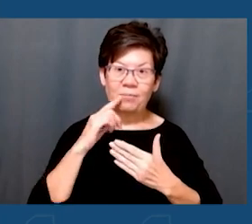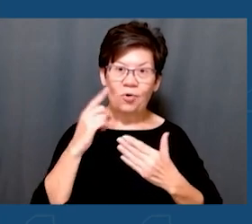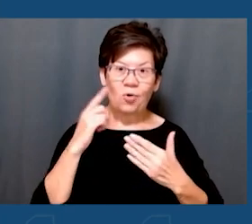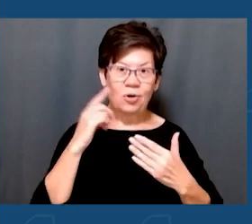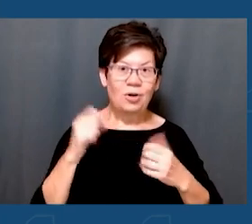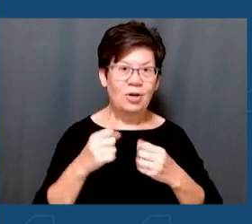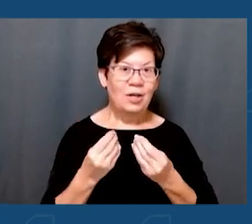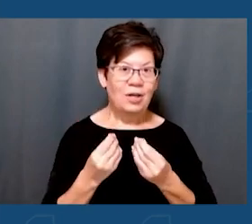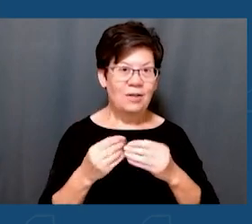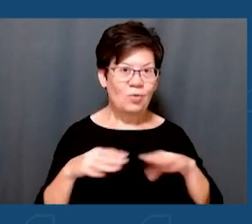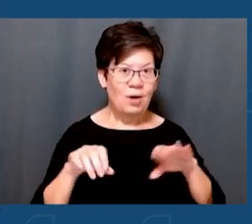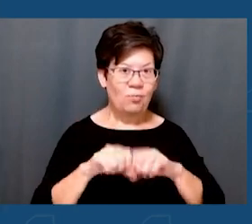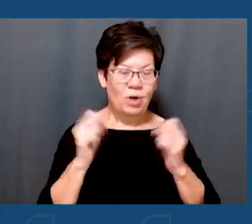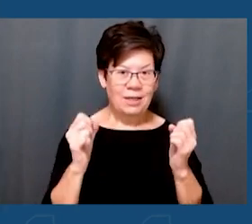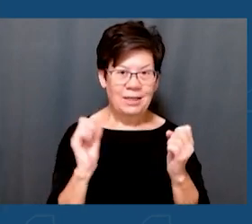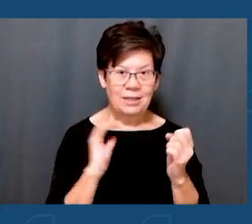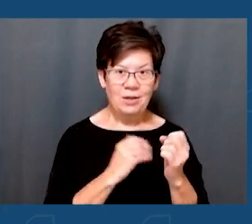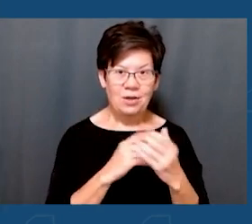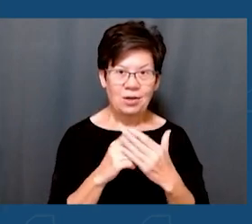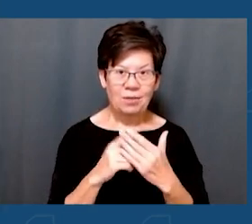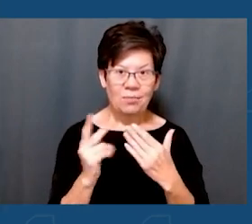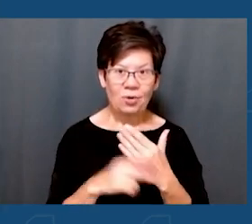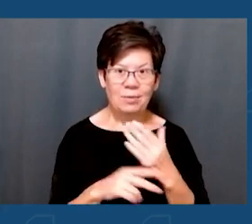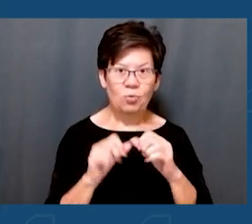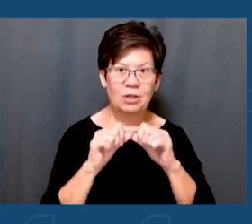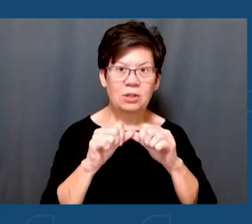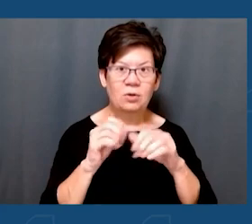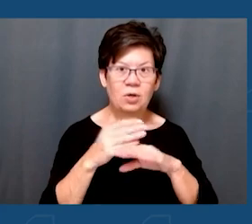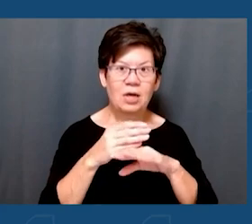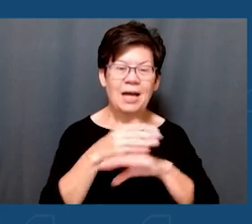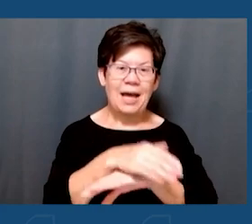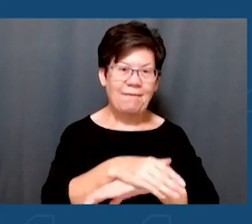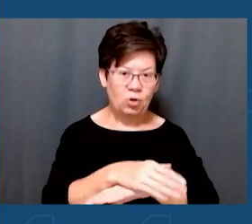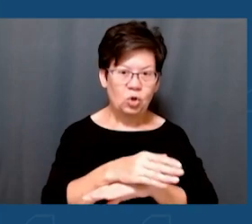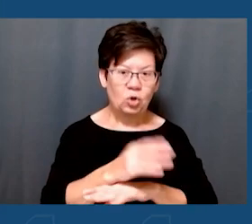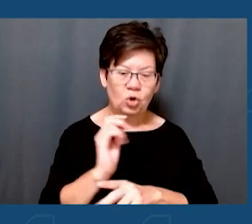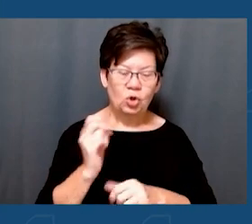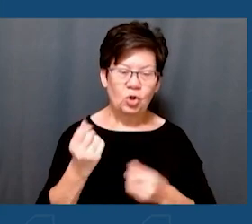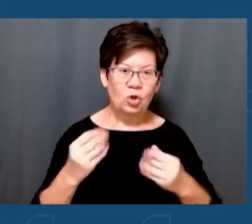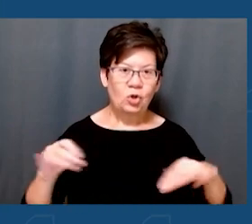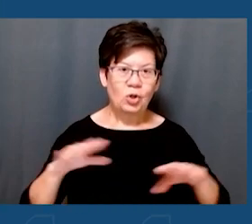Our program will continue after the groundbreaking.